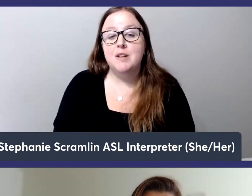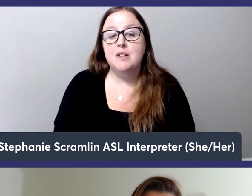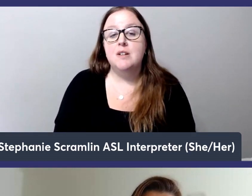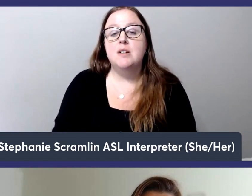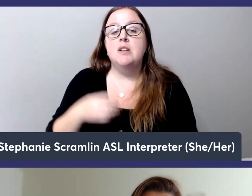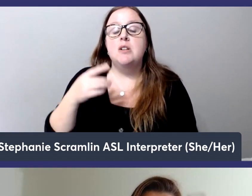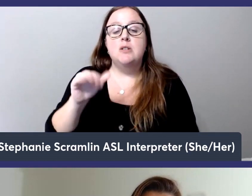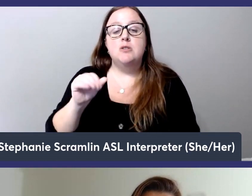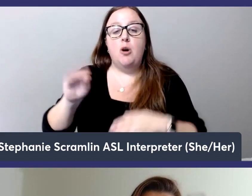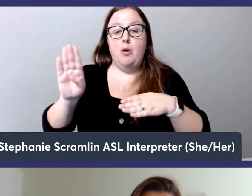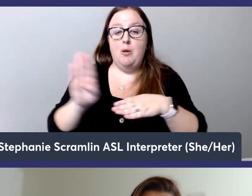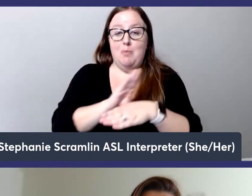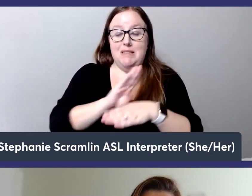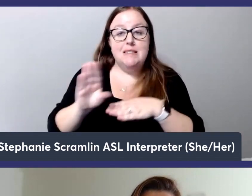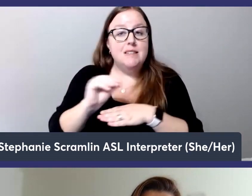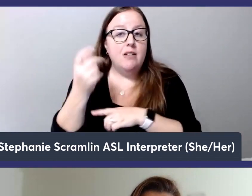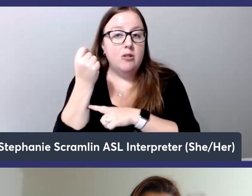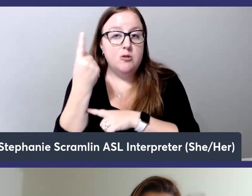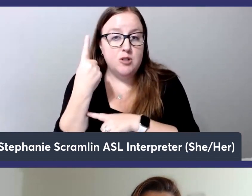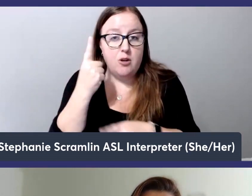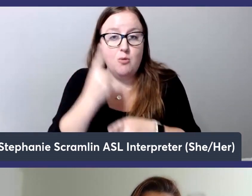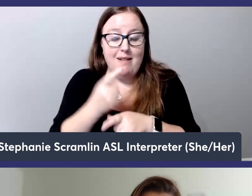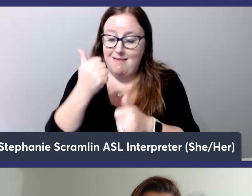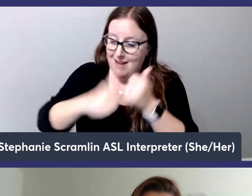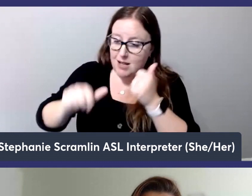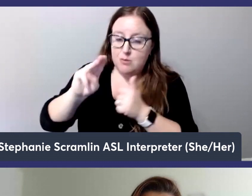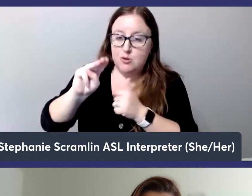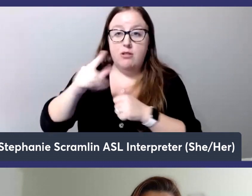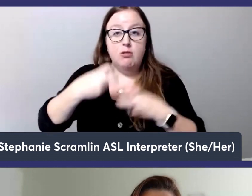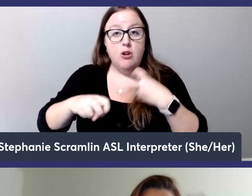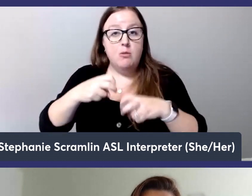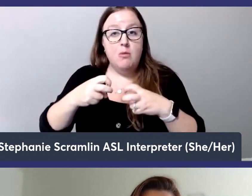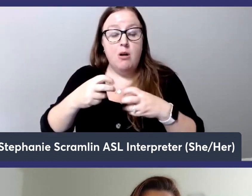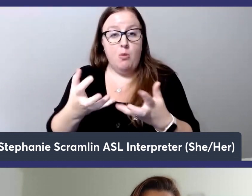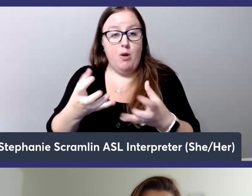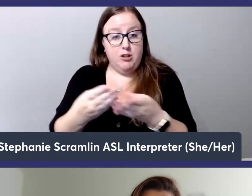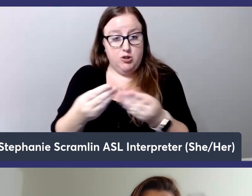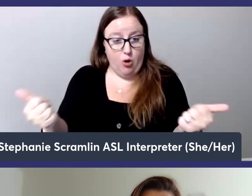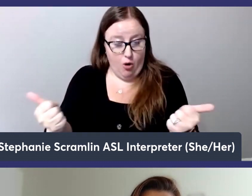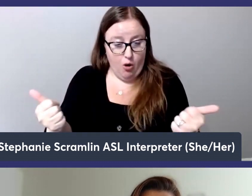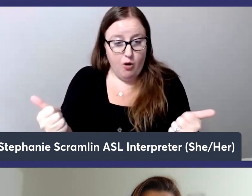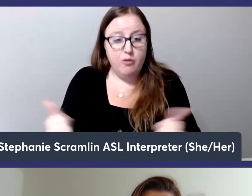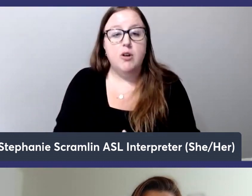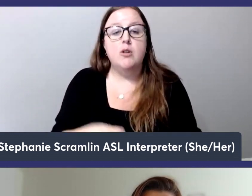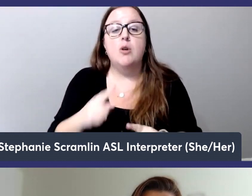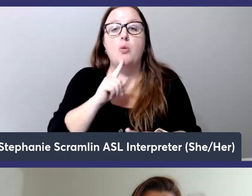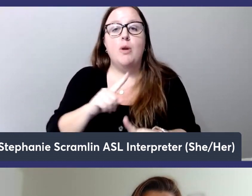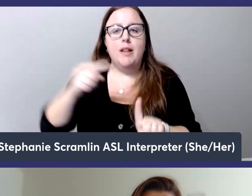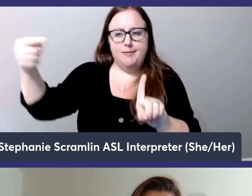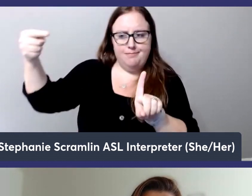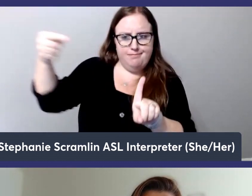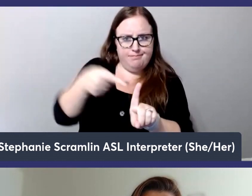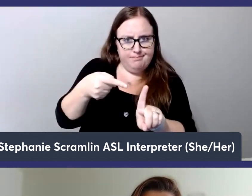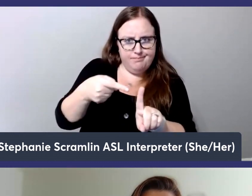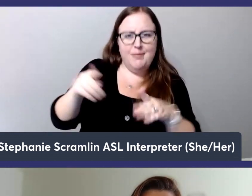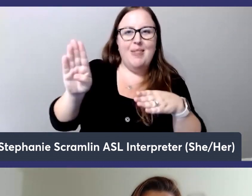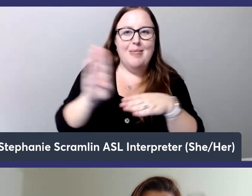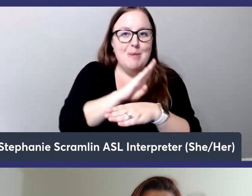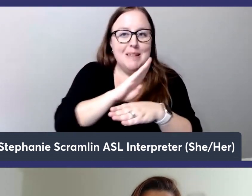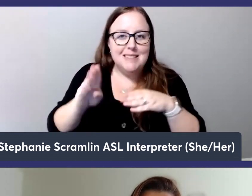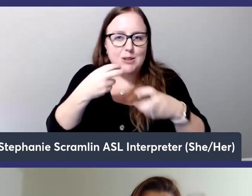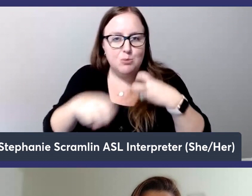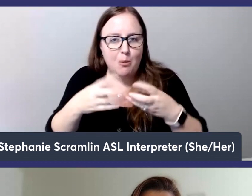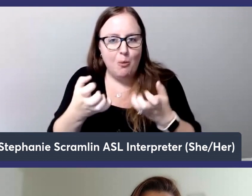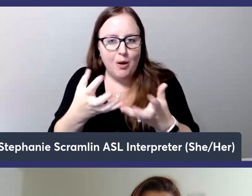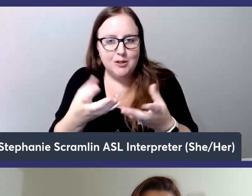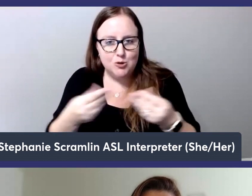with business understanding, right? Any machine learning problem that you want to solve, you really want to map it back to the business problem that you want to solve. So